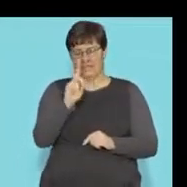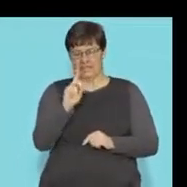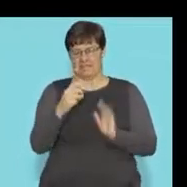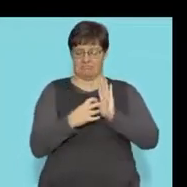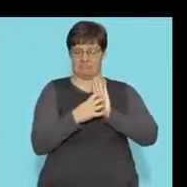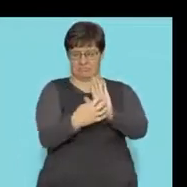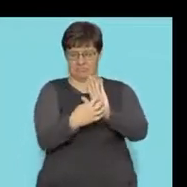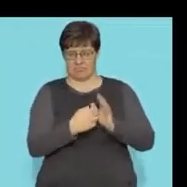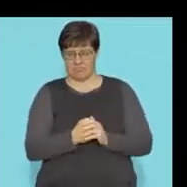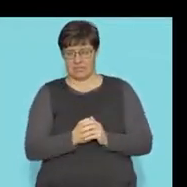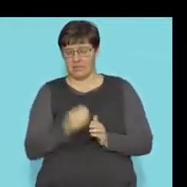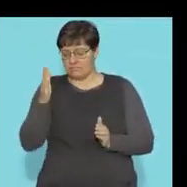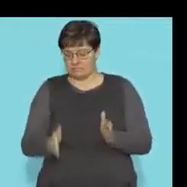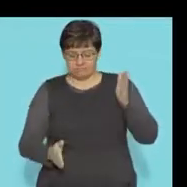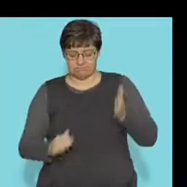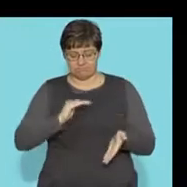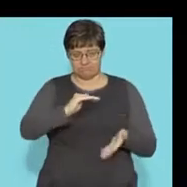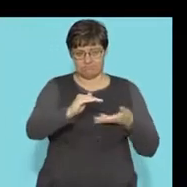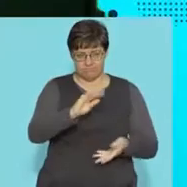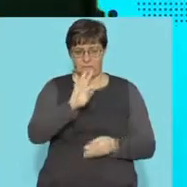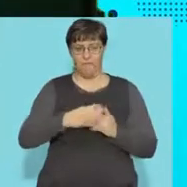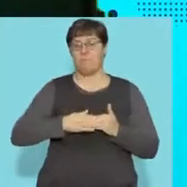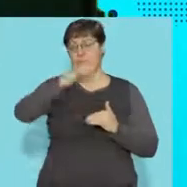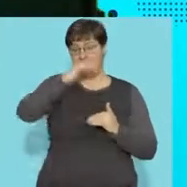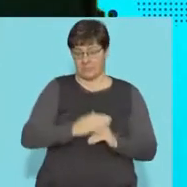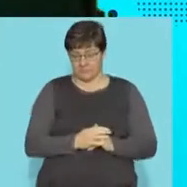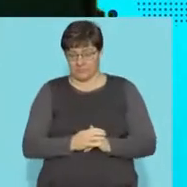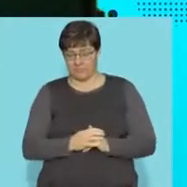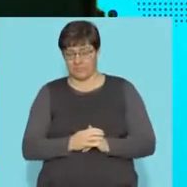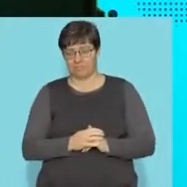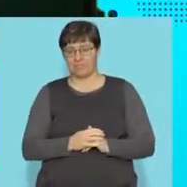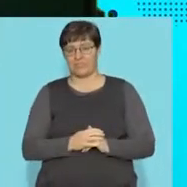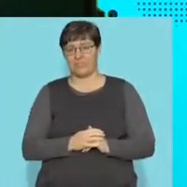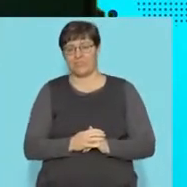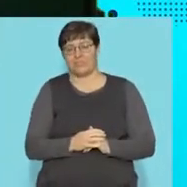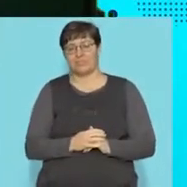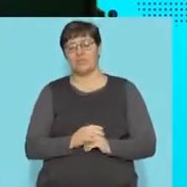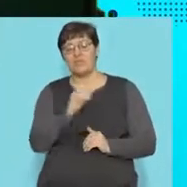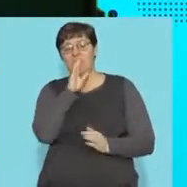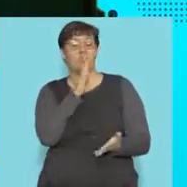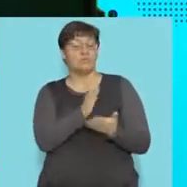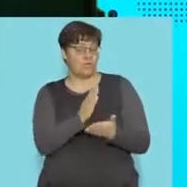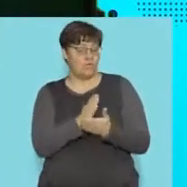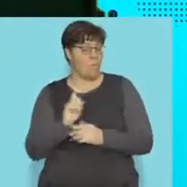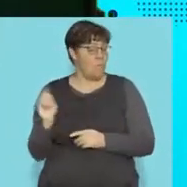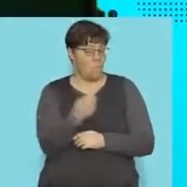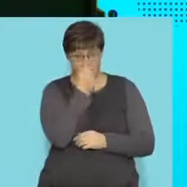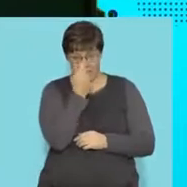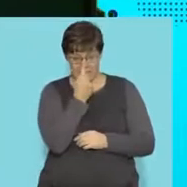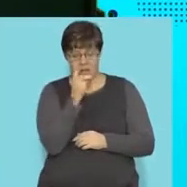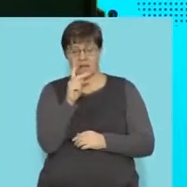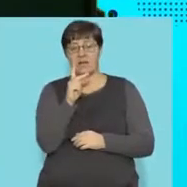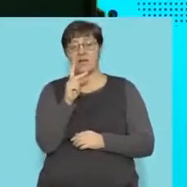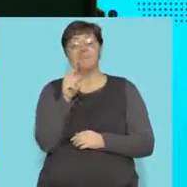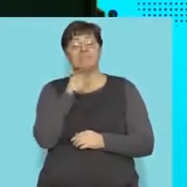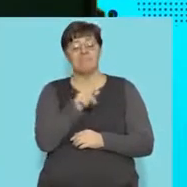with 4 or more flat surfaces. I'm just going to pause at this point just to make sure you're all with me. A polyhedron